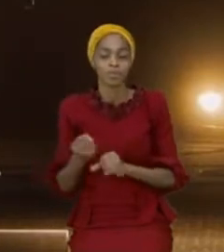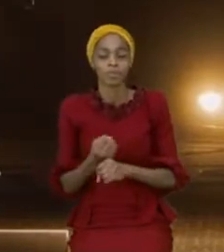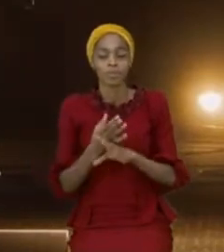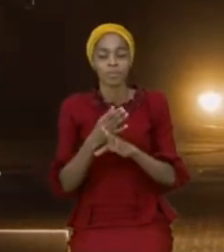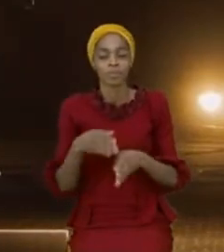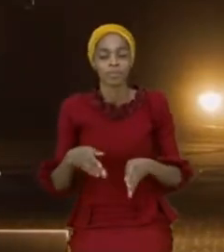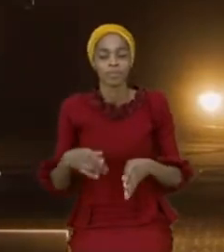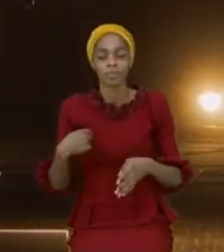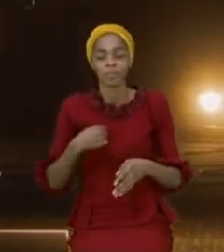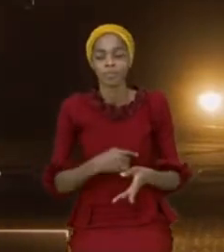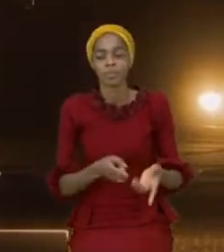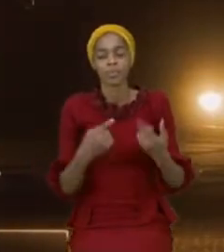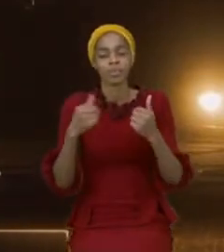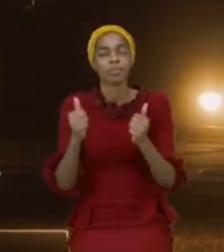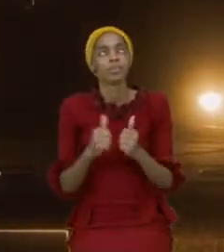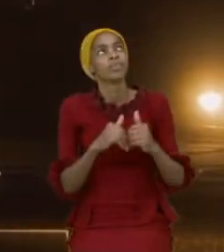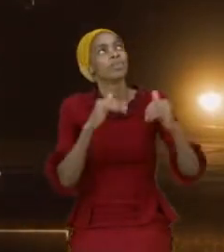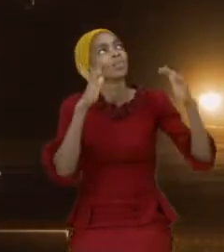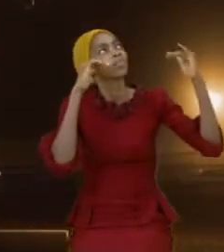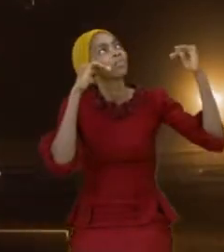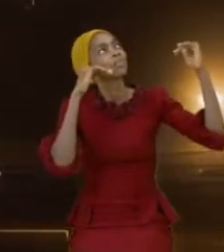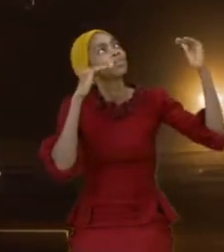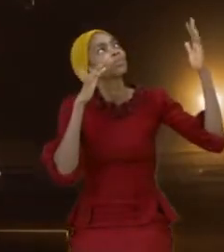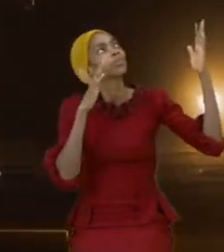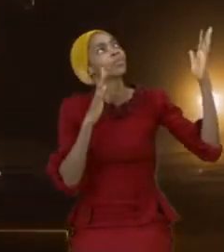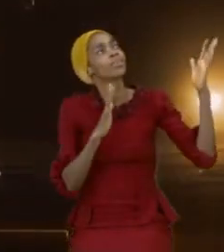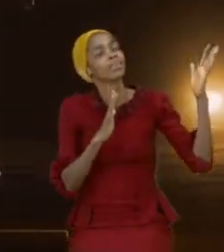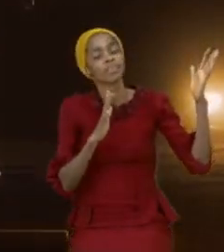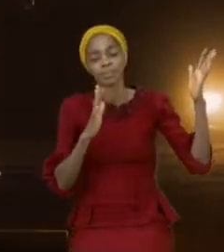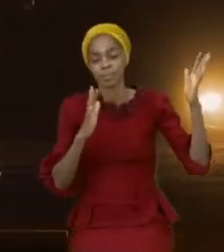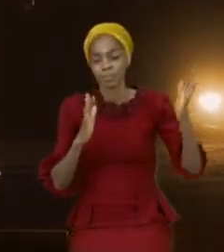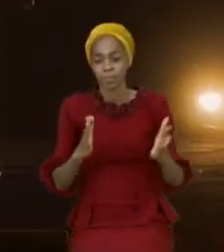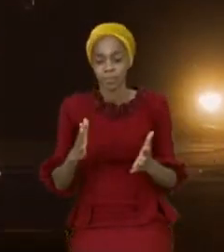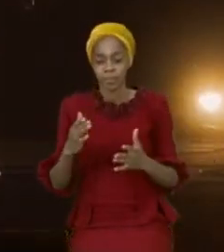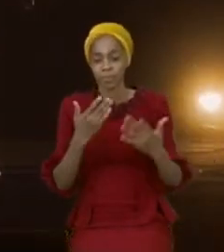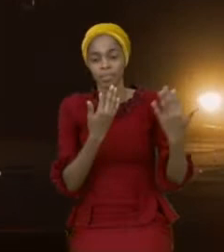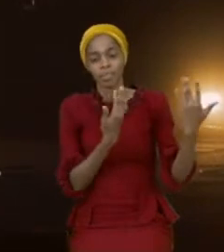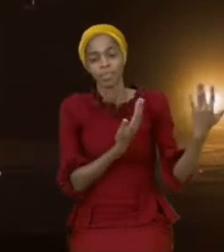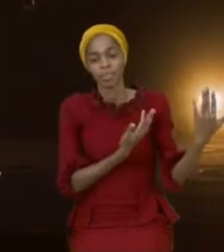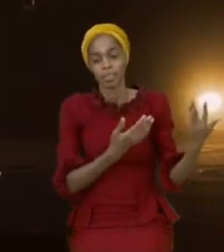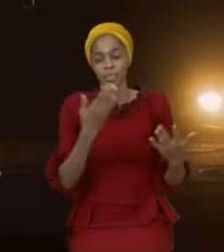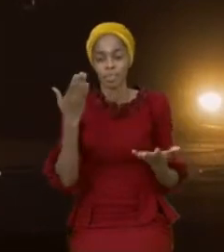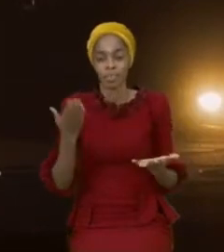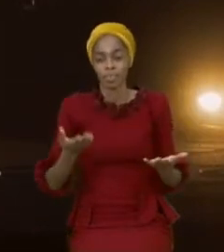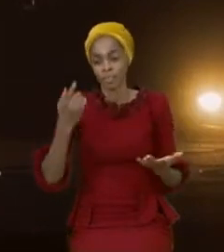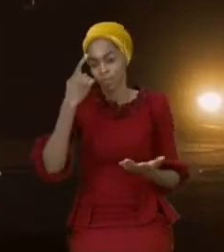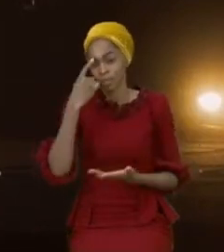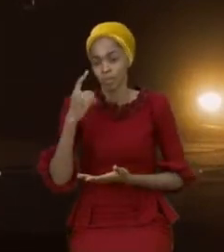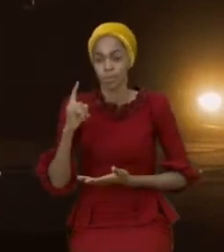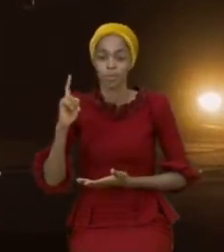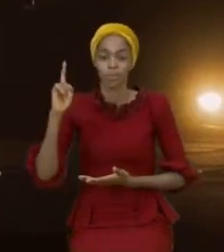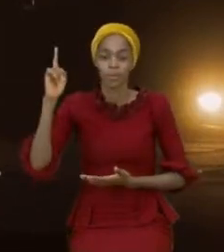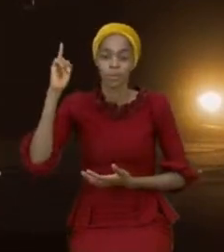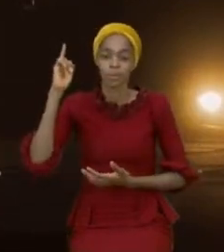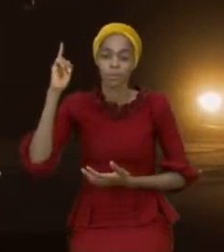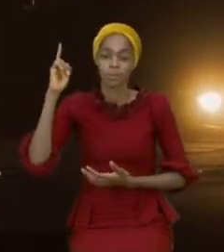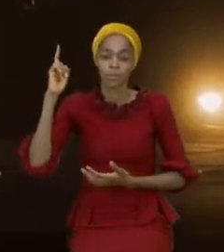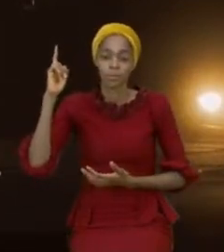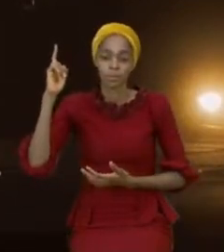We come with expectation. We're waiting here for you.